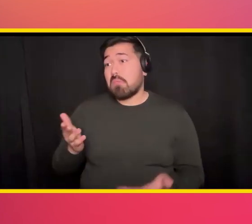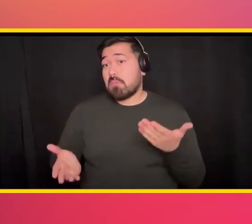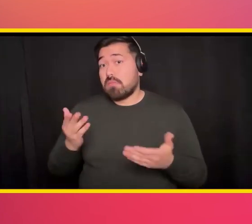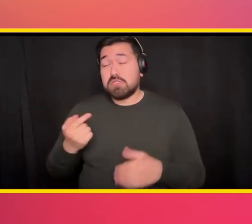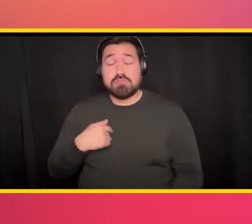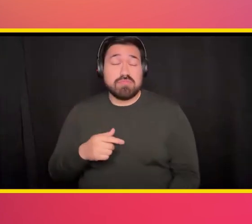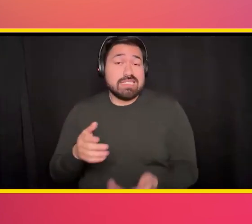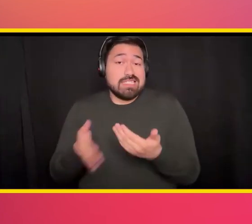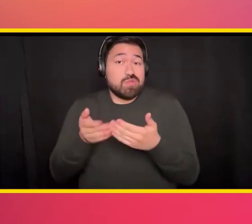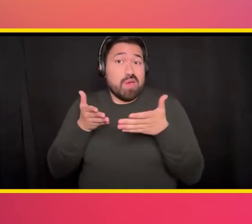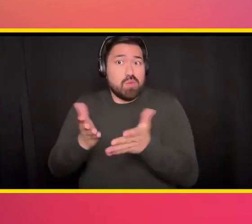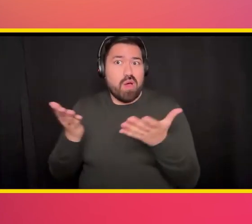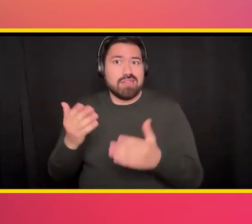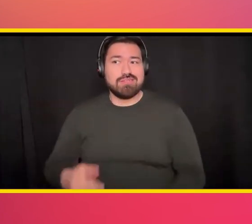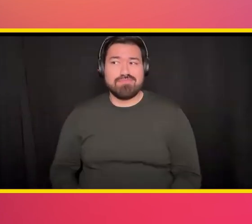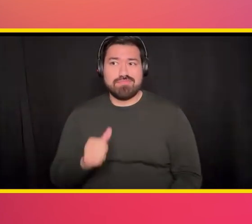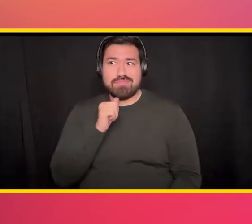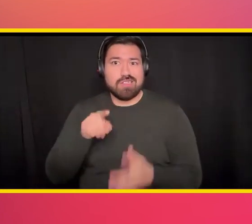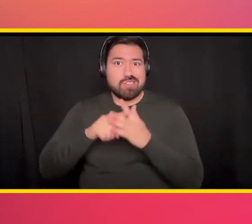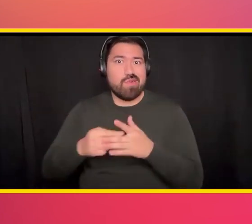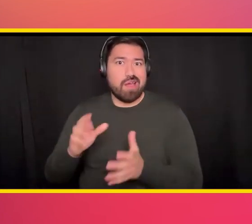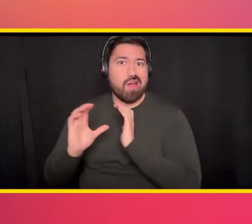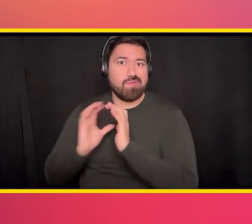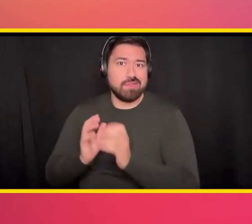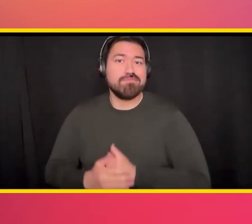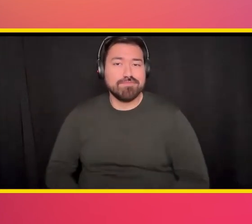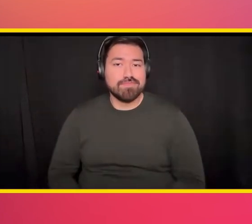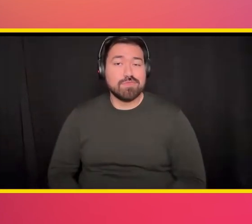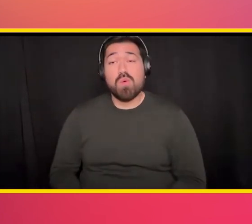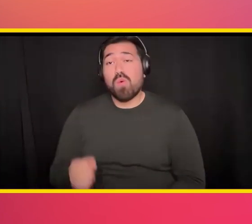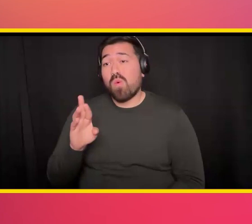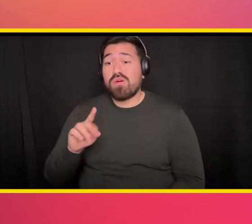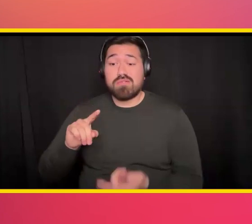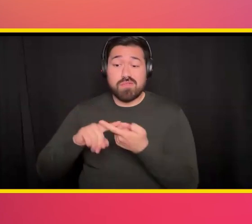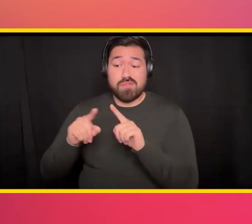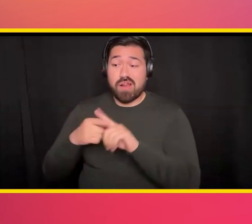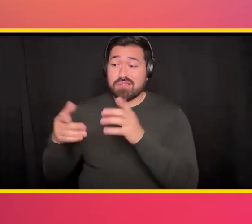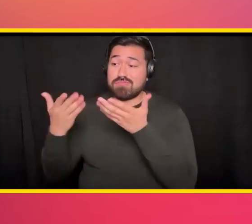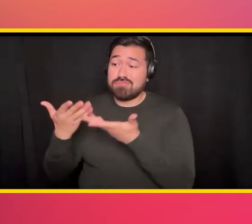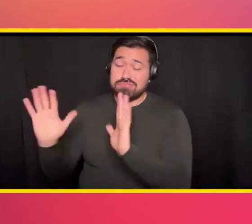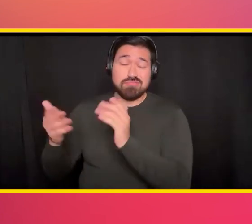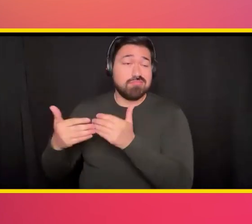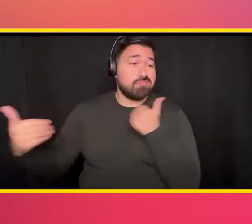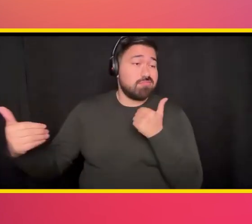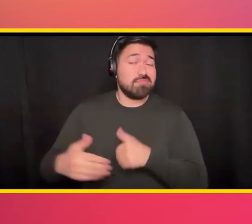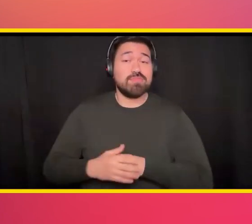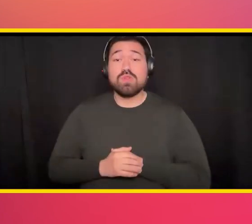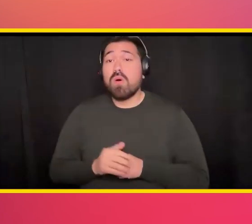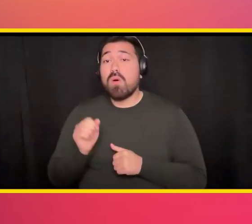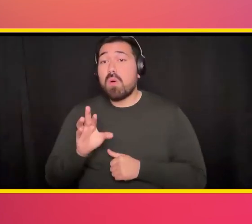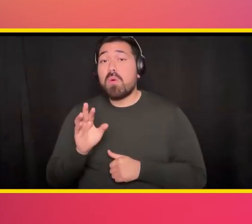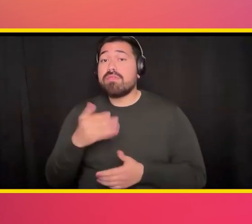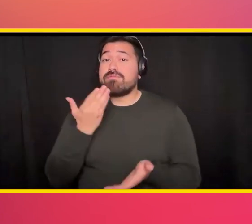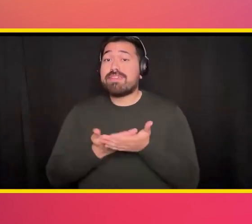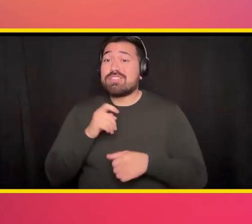it, right? That's easy. Or no longer be friends with them. That would be easy. But the fact that